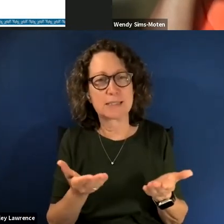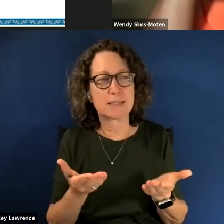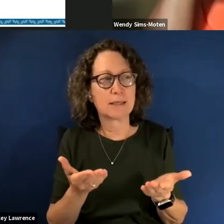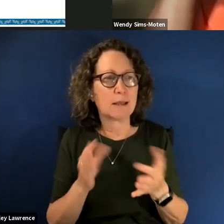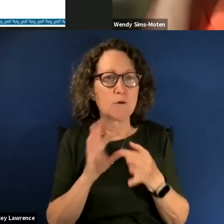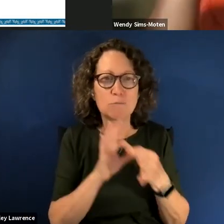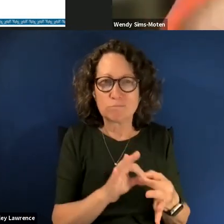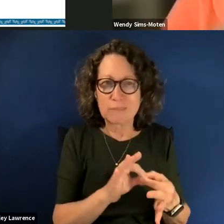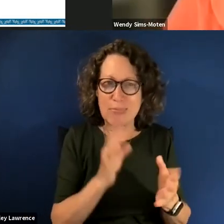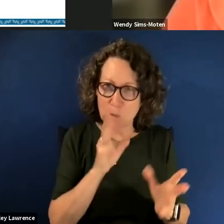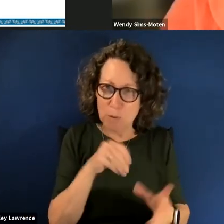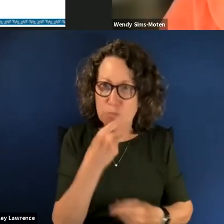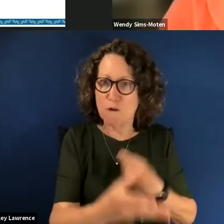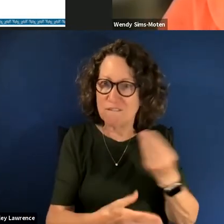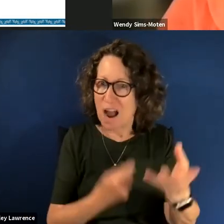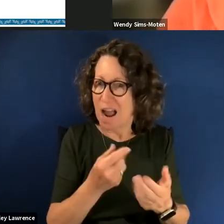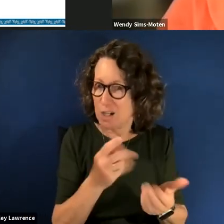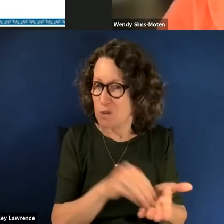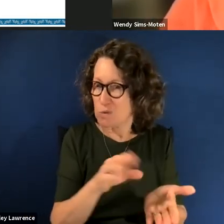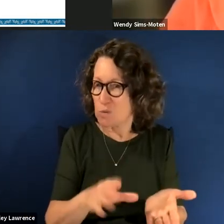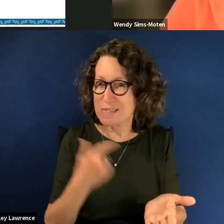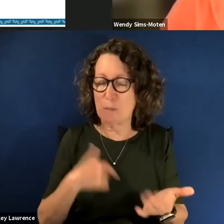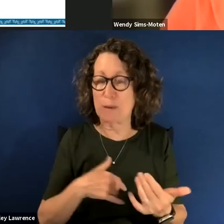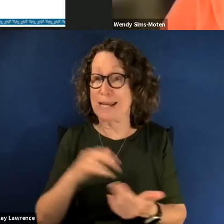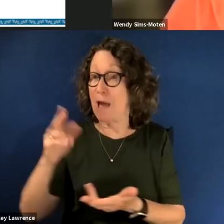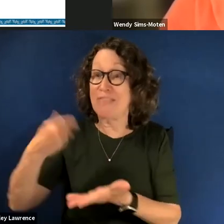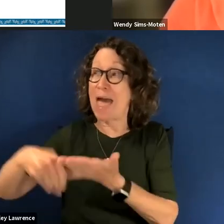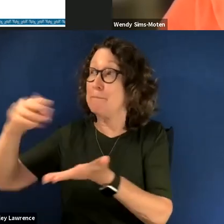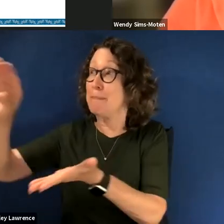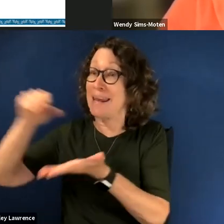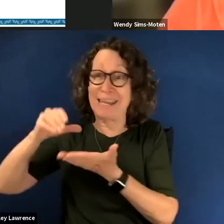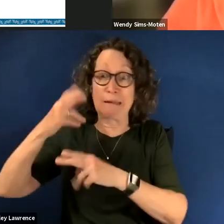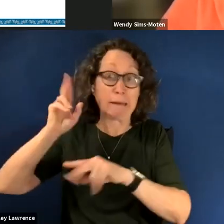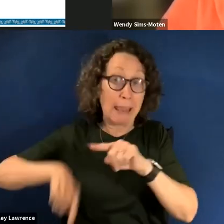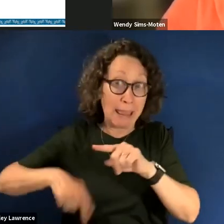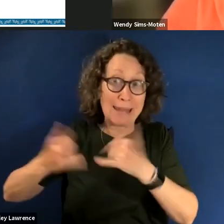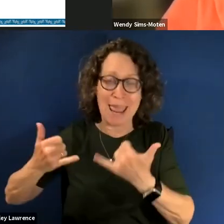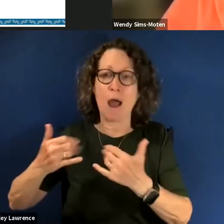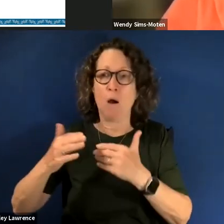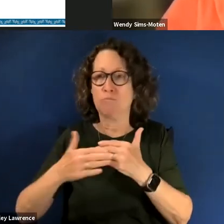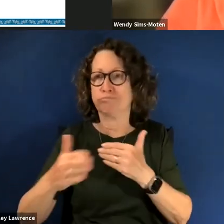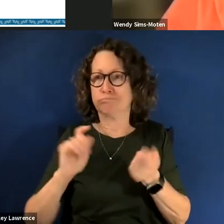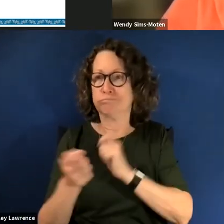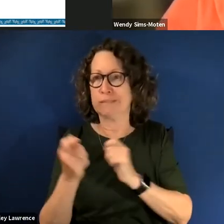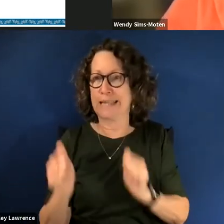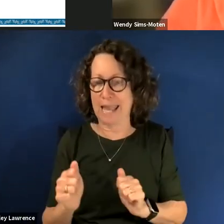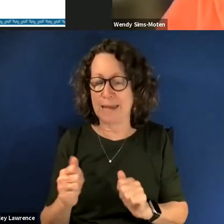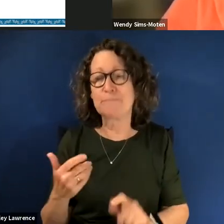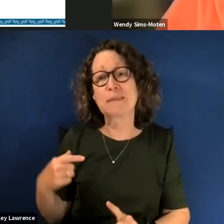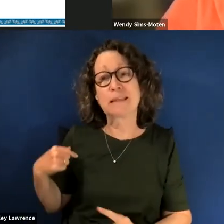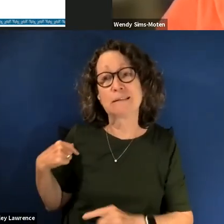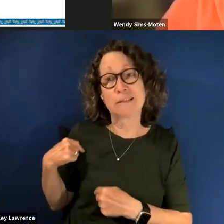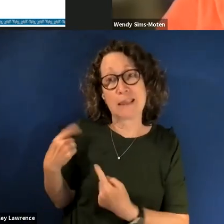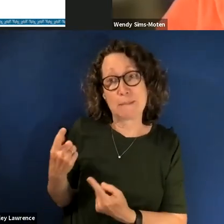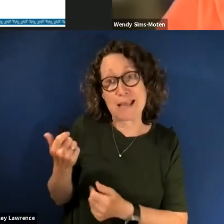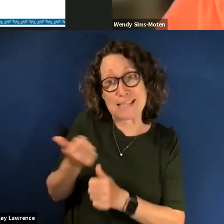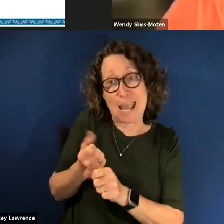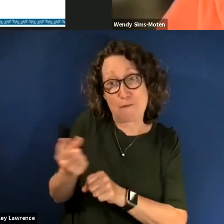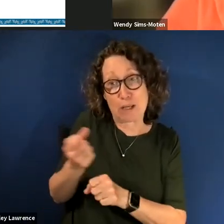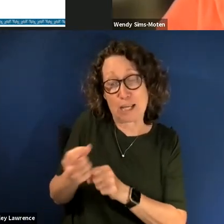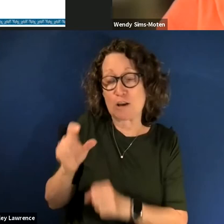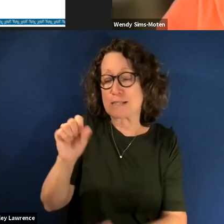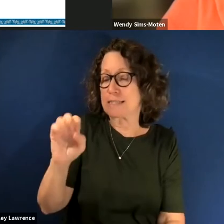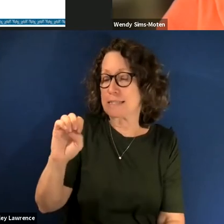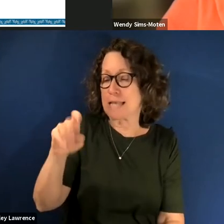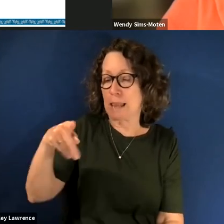a lot of services that we provide students that we can now use this funding for. In the past, each year, SELPA